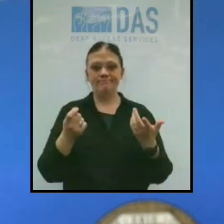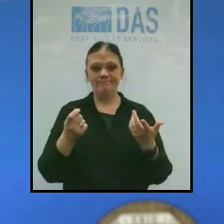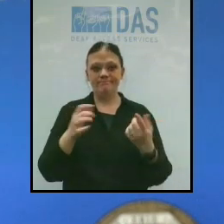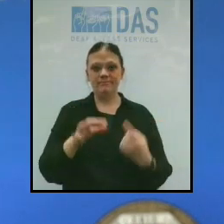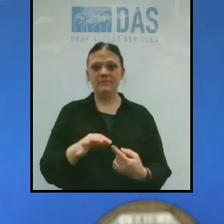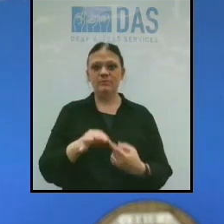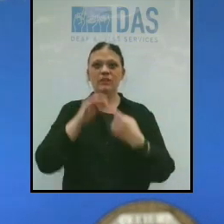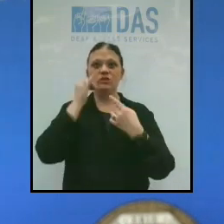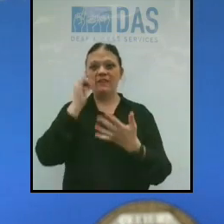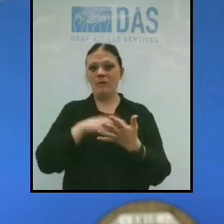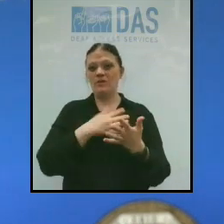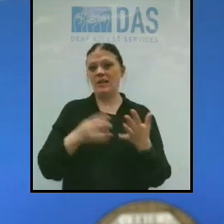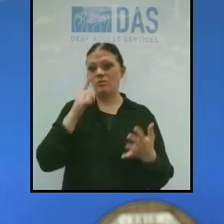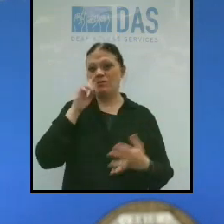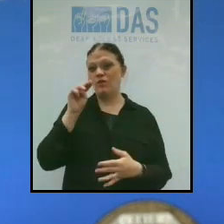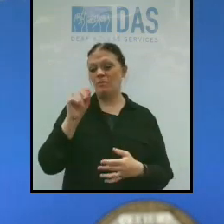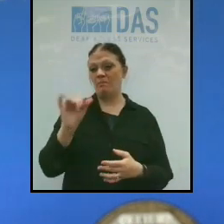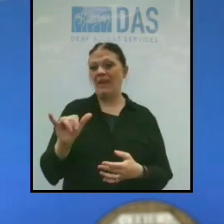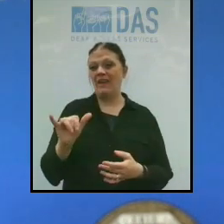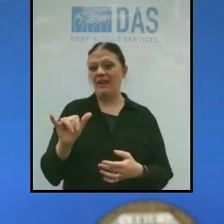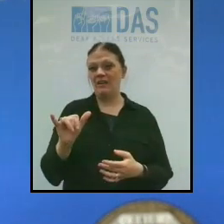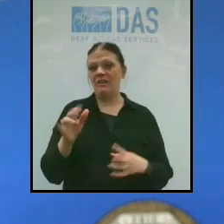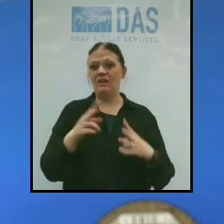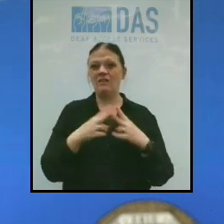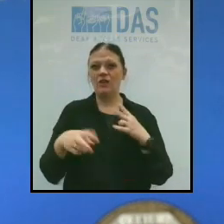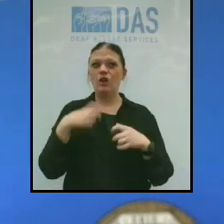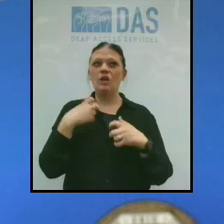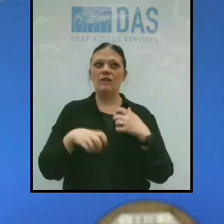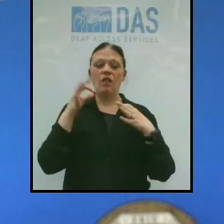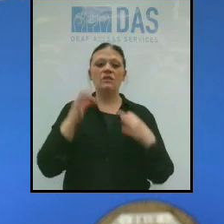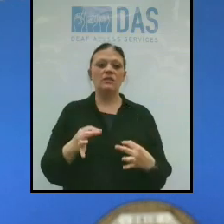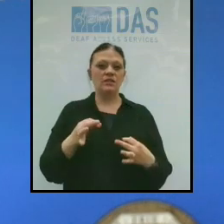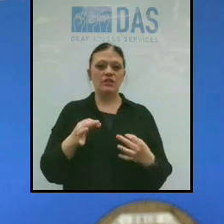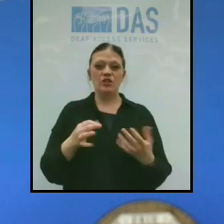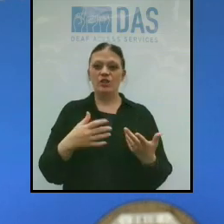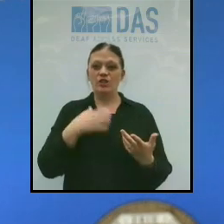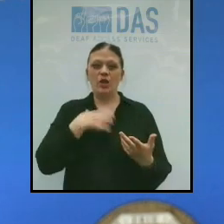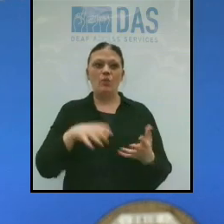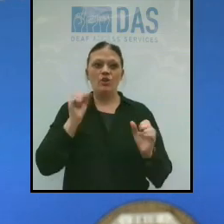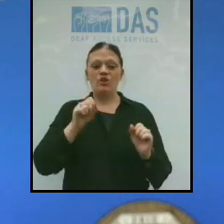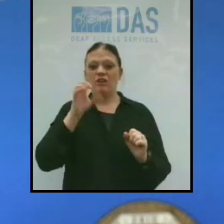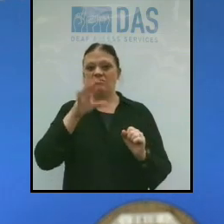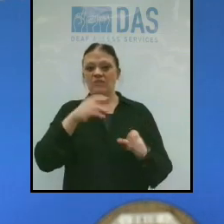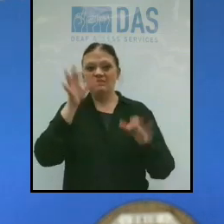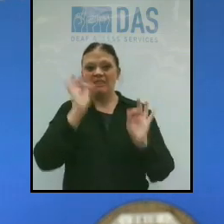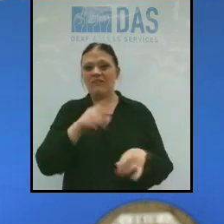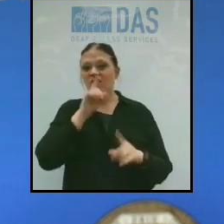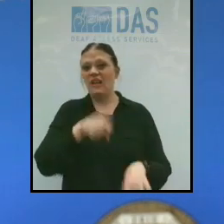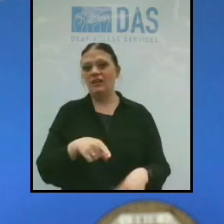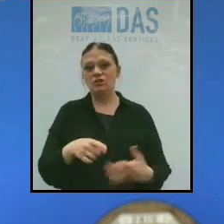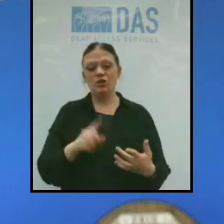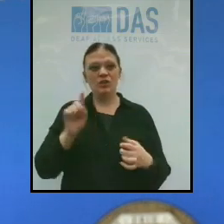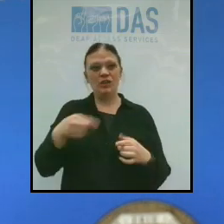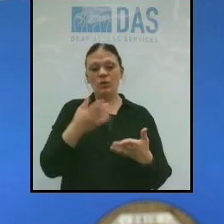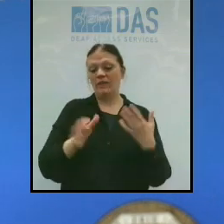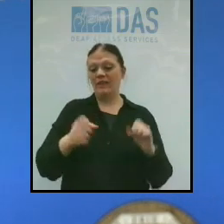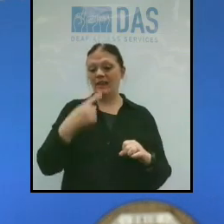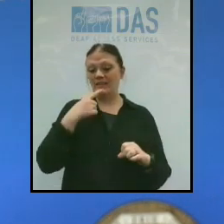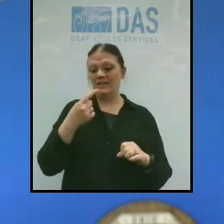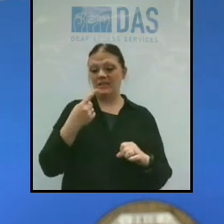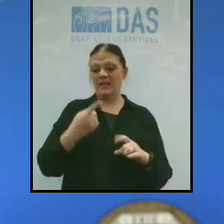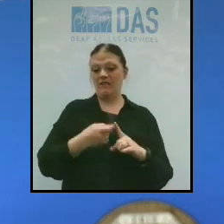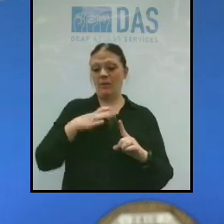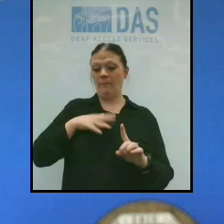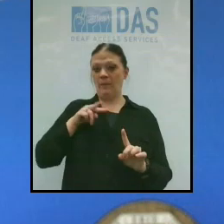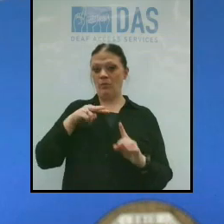ones that were all scheduled for May. It's a very difficult decision. I wish I could give people a definitive answer, but the only thing I can say is, from my point